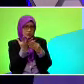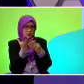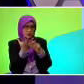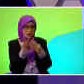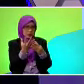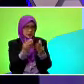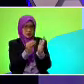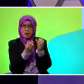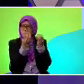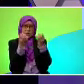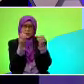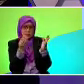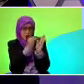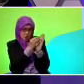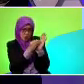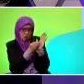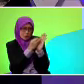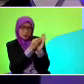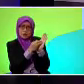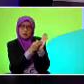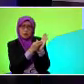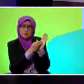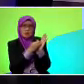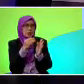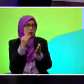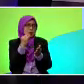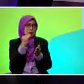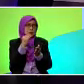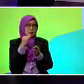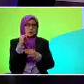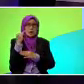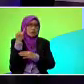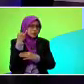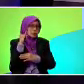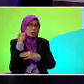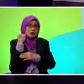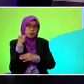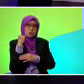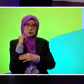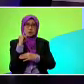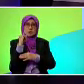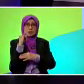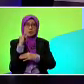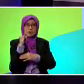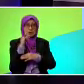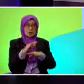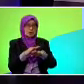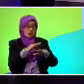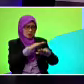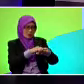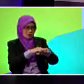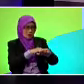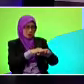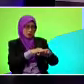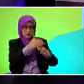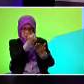in thousands, but in millions. In millions? So what you are seeing right now on that mango are